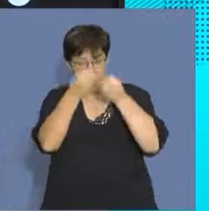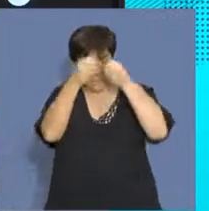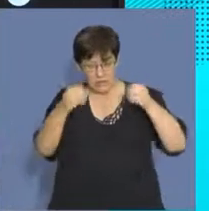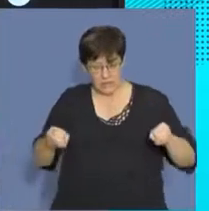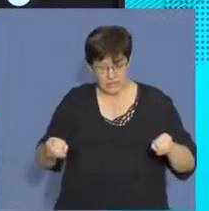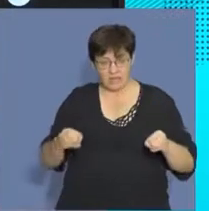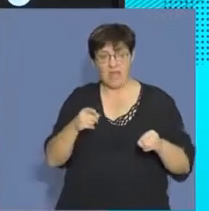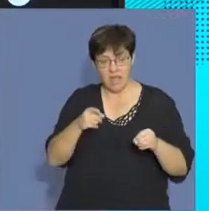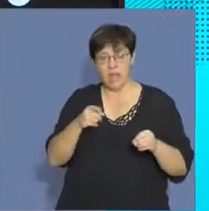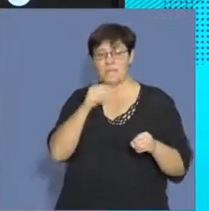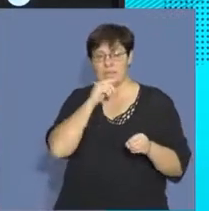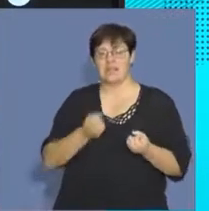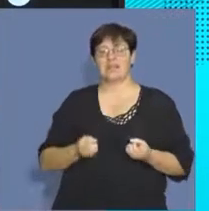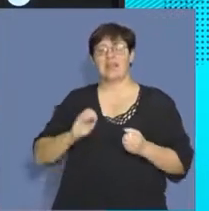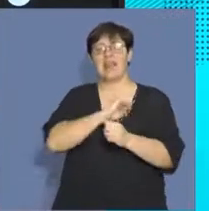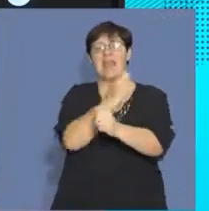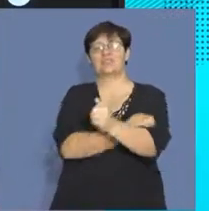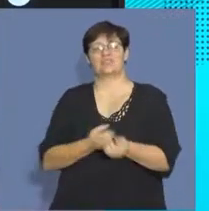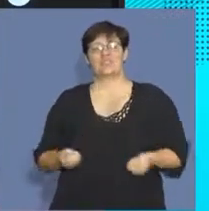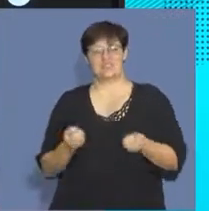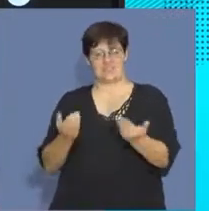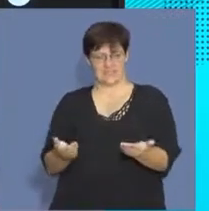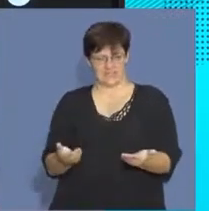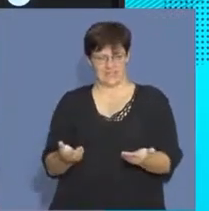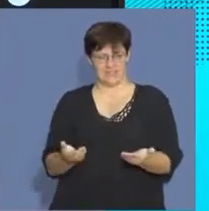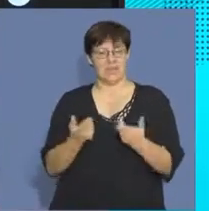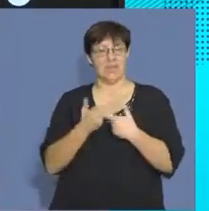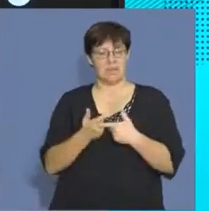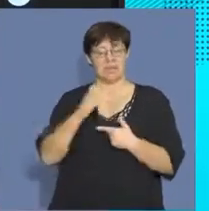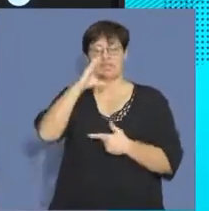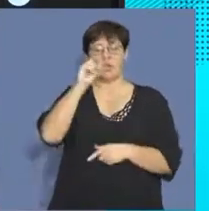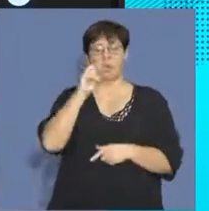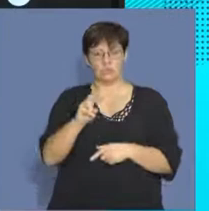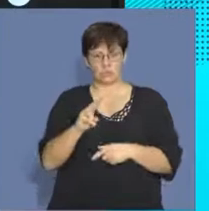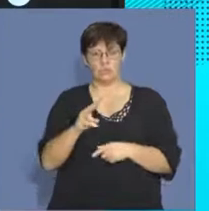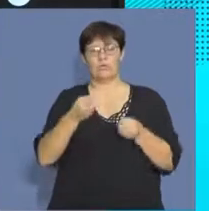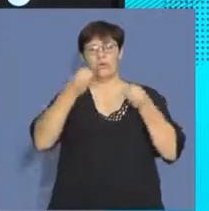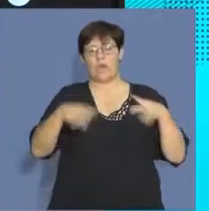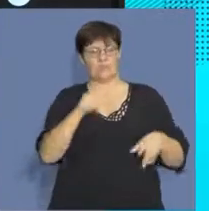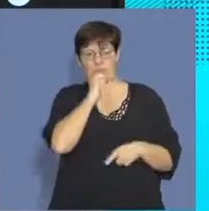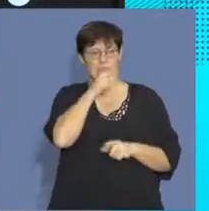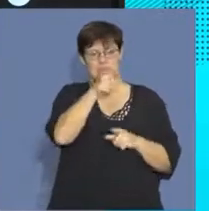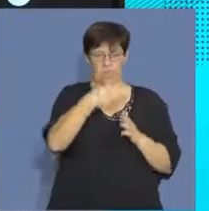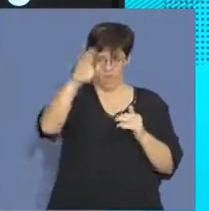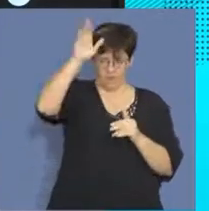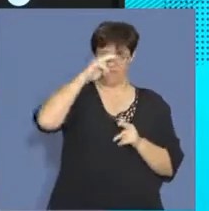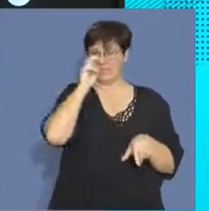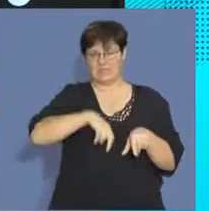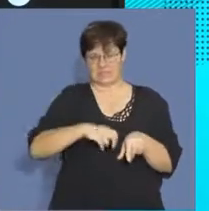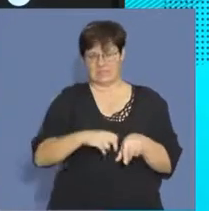breaking carbohydrates down, releases carbon dioxide as a waste product. So again, by the process